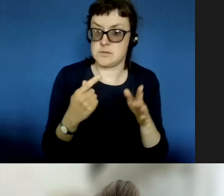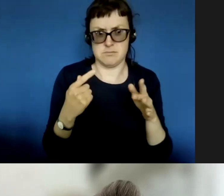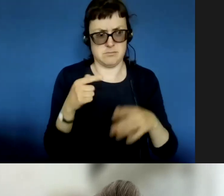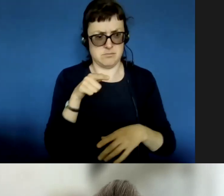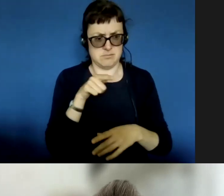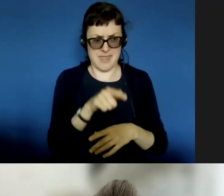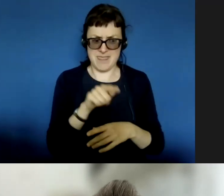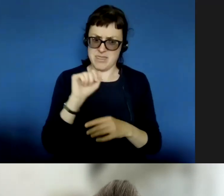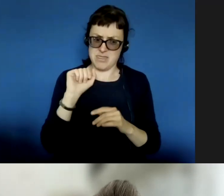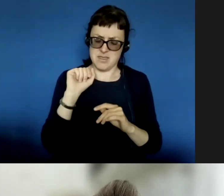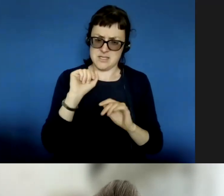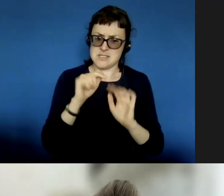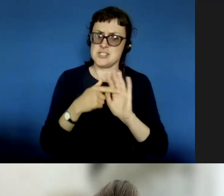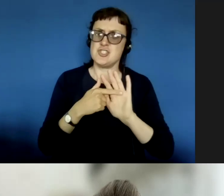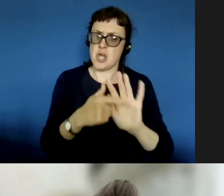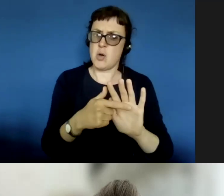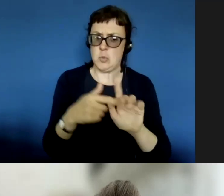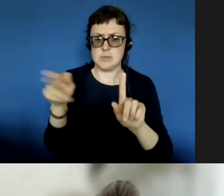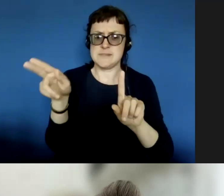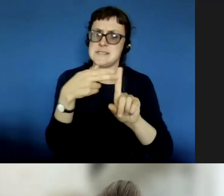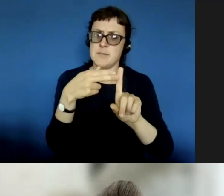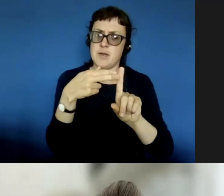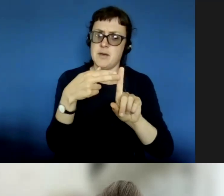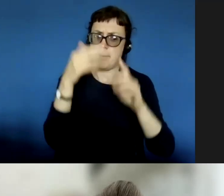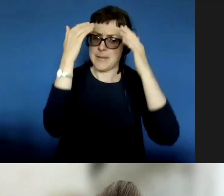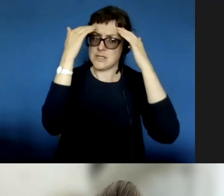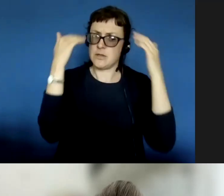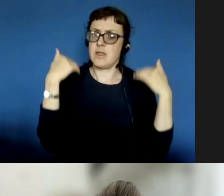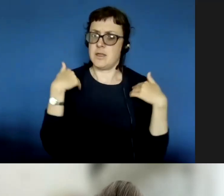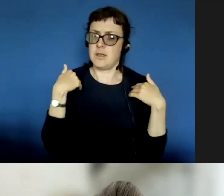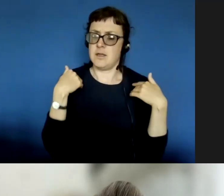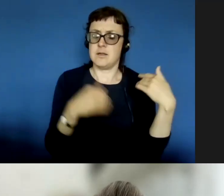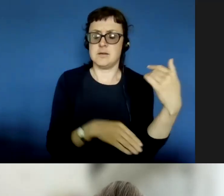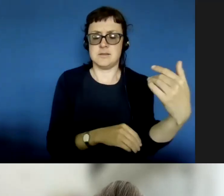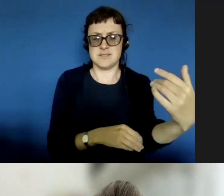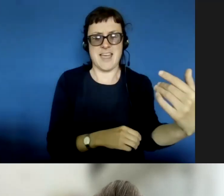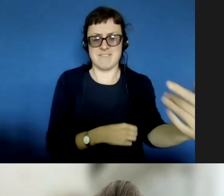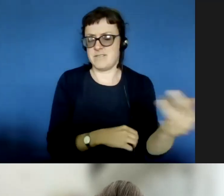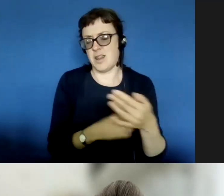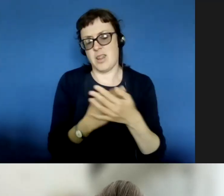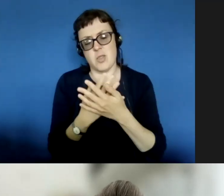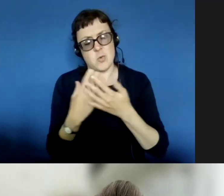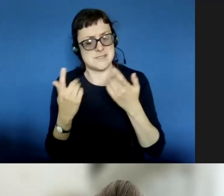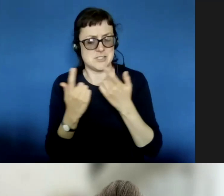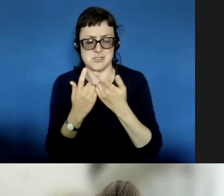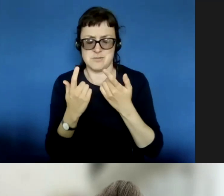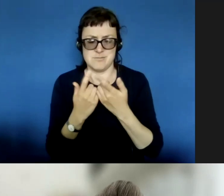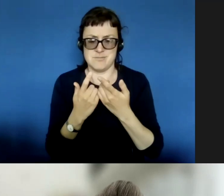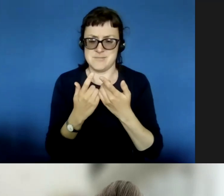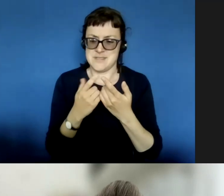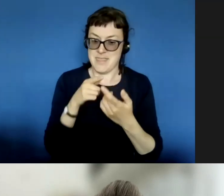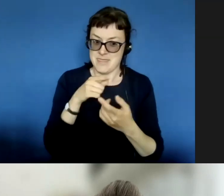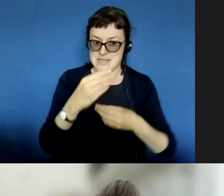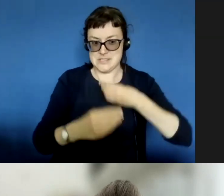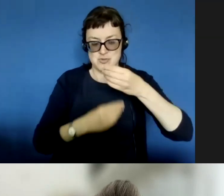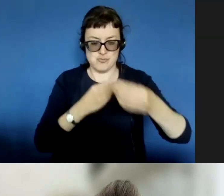what they do about the stigma of mental health. But there are all these issues in bringing these stories to